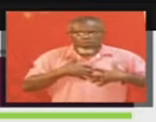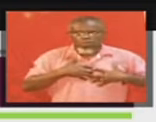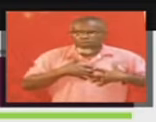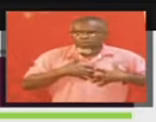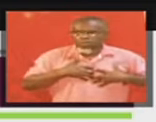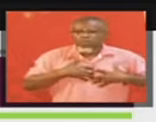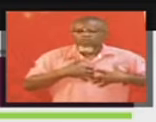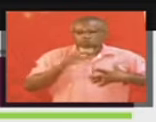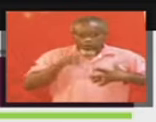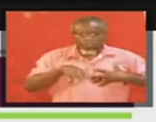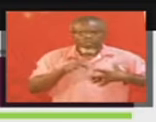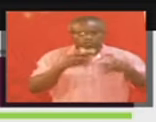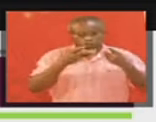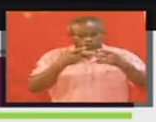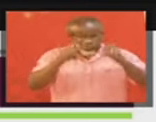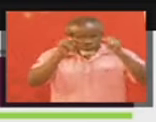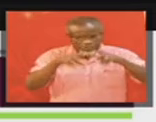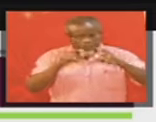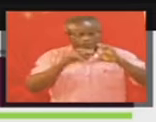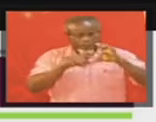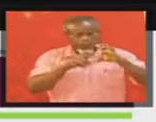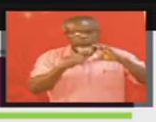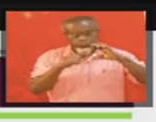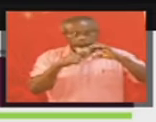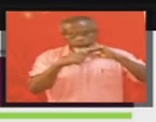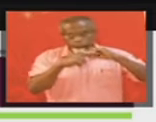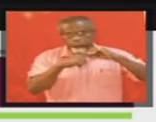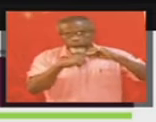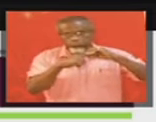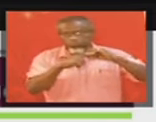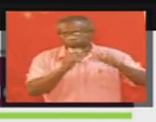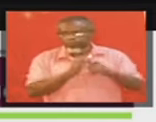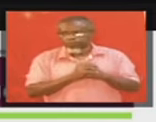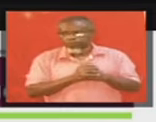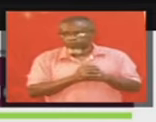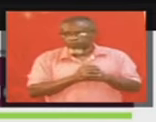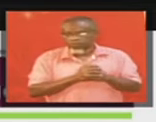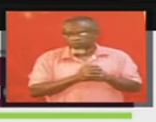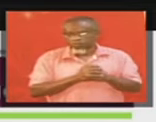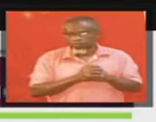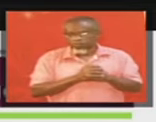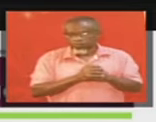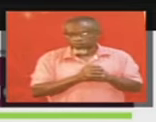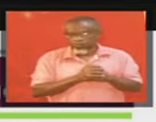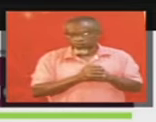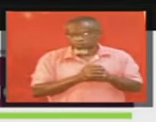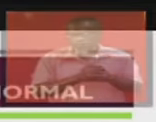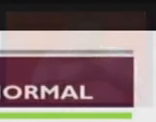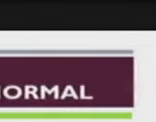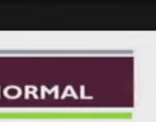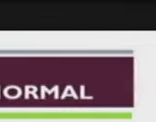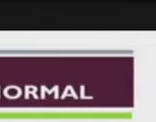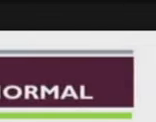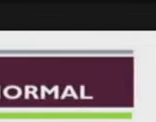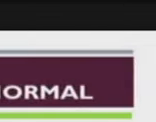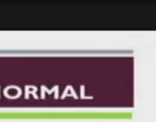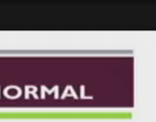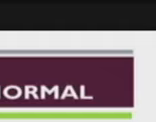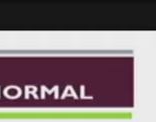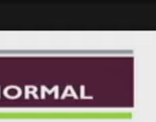reading. The second slide actually shows, gives us an idea of what those readings look